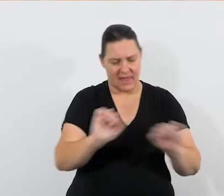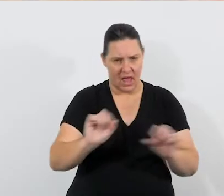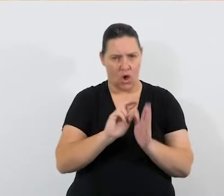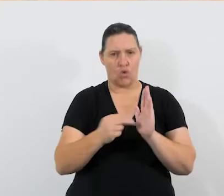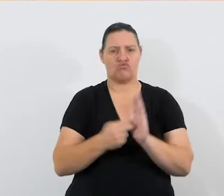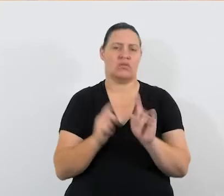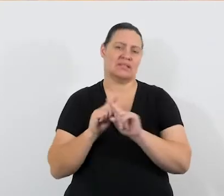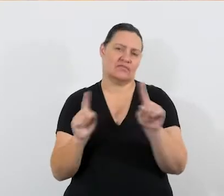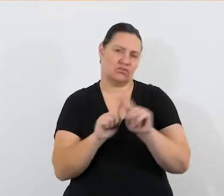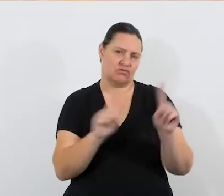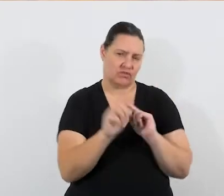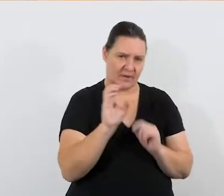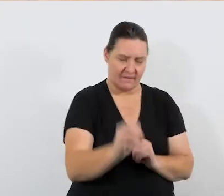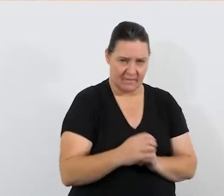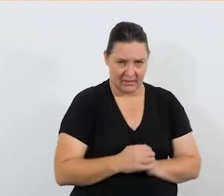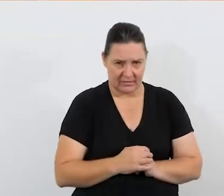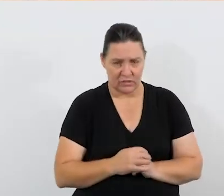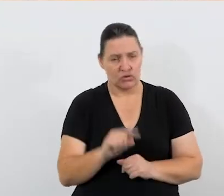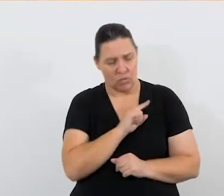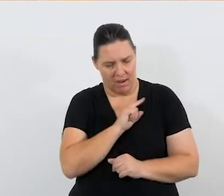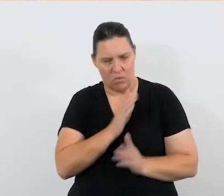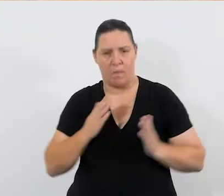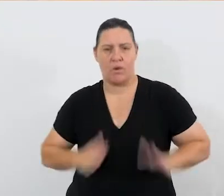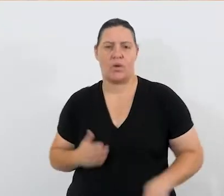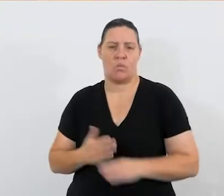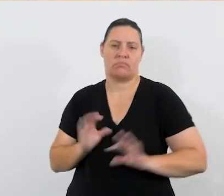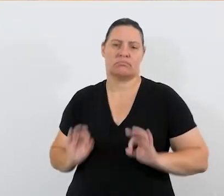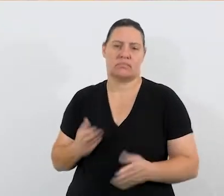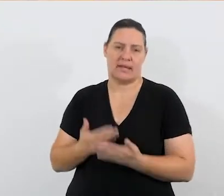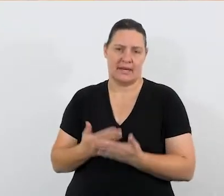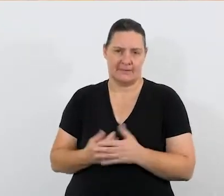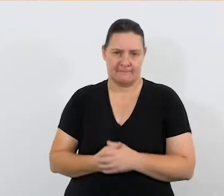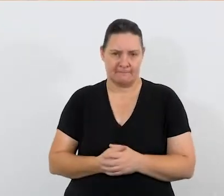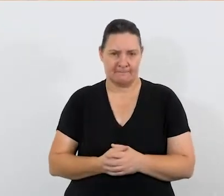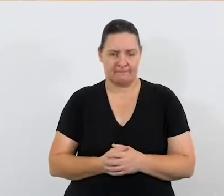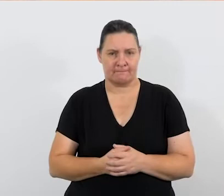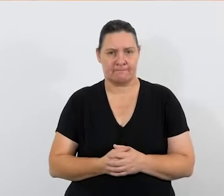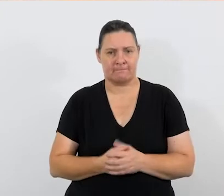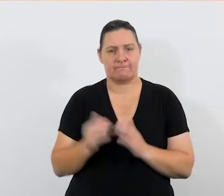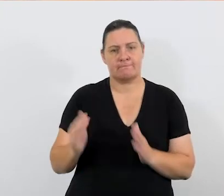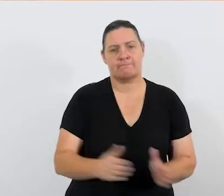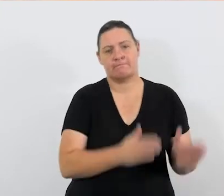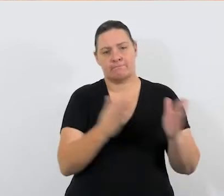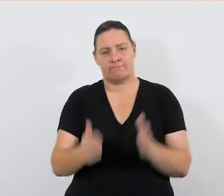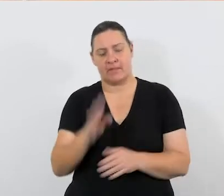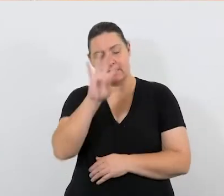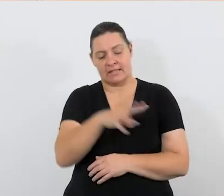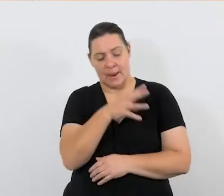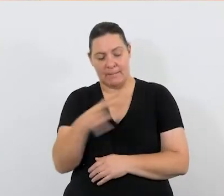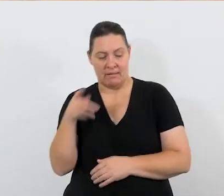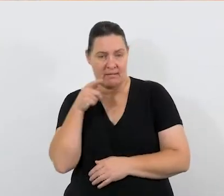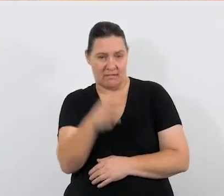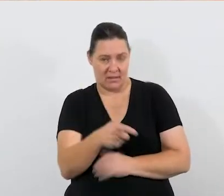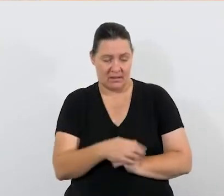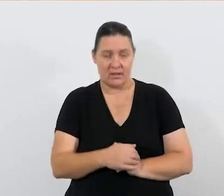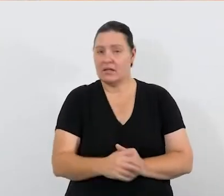they all have to fulfill a different role in order for your body to function. So let us move on to the